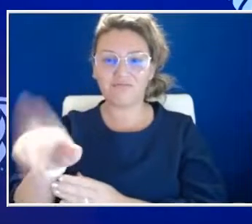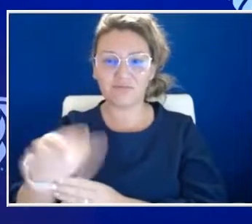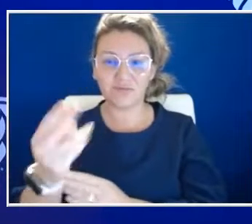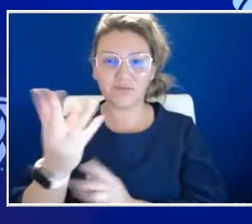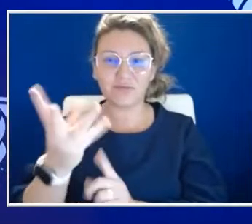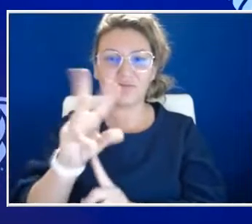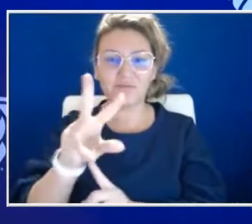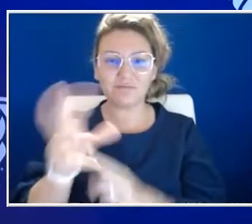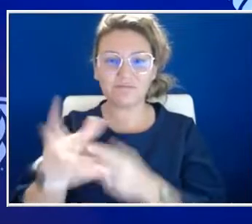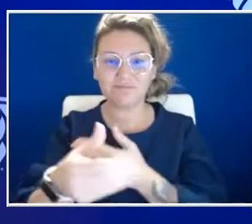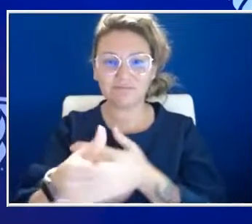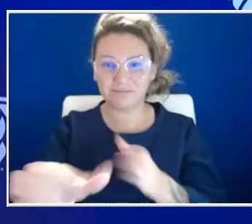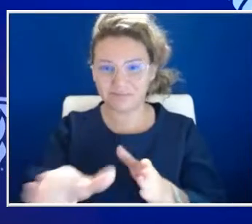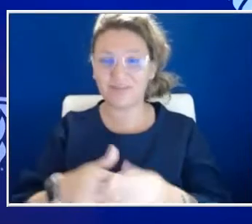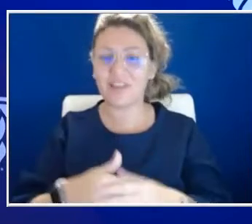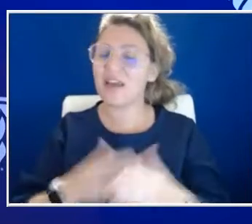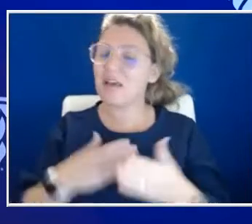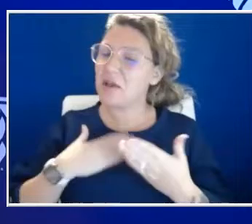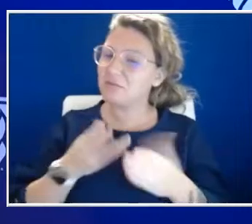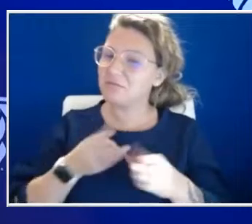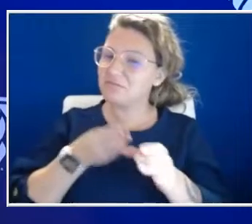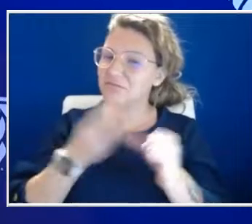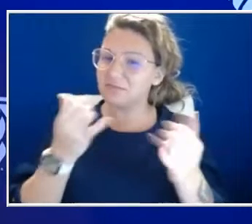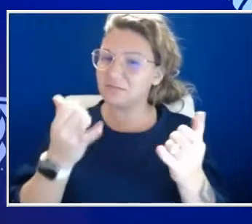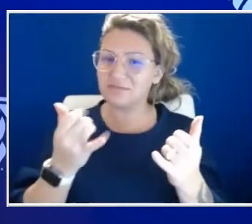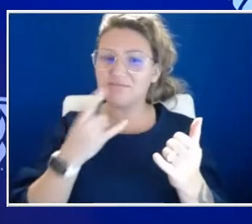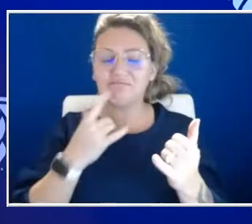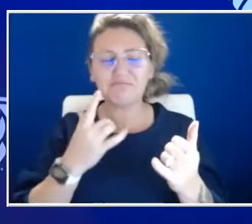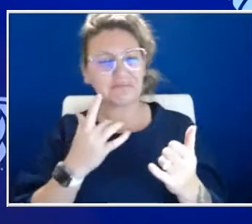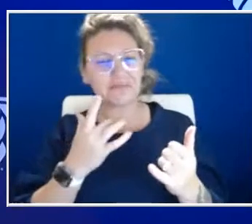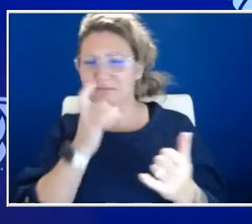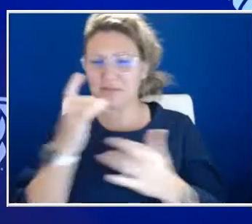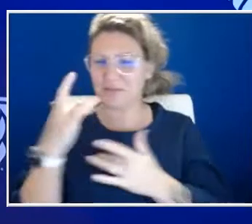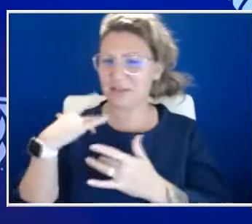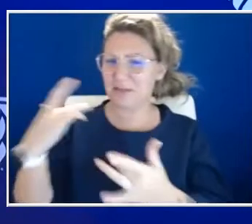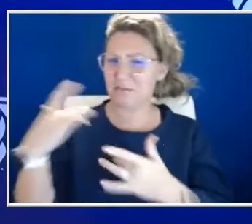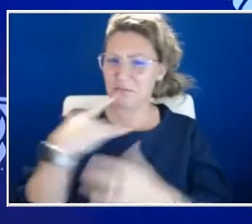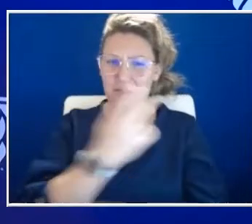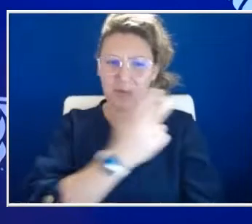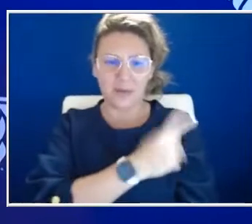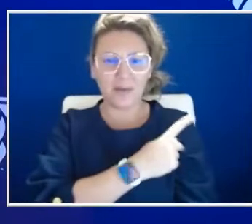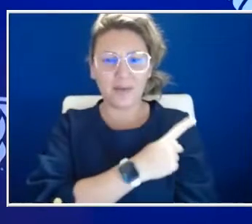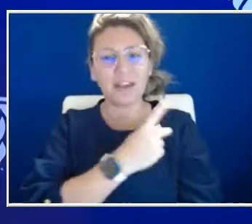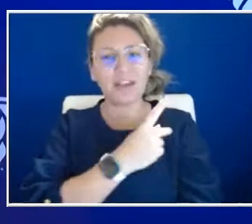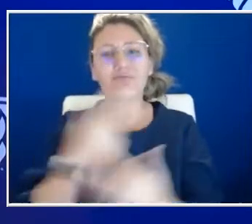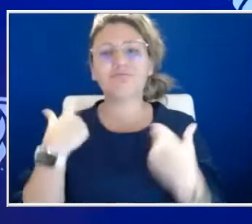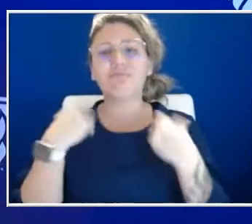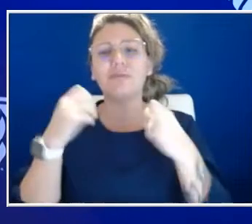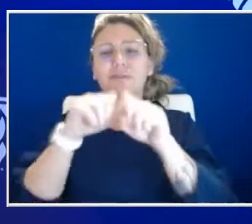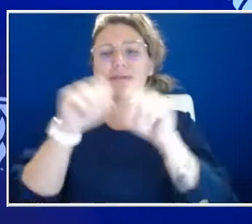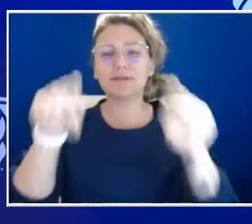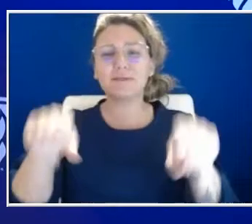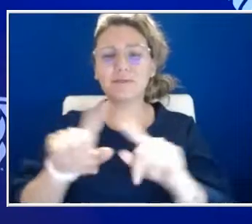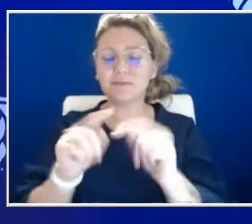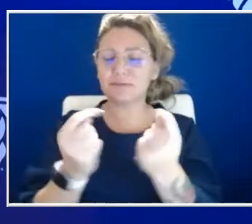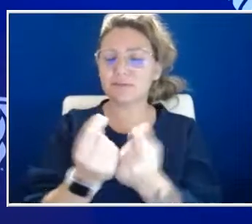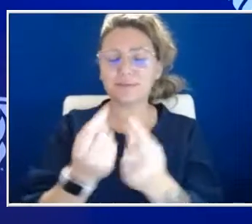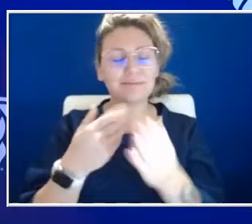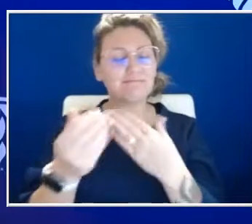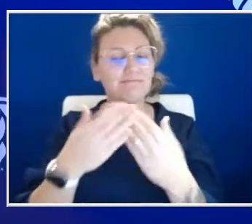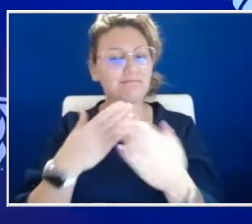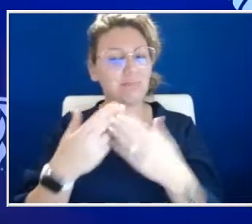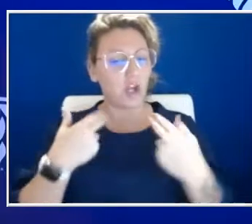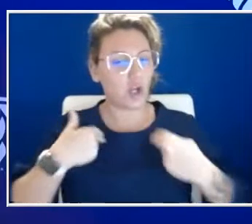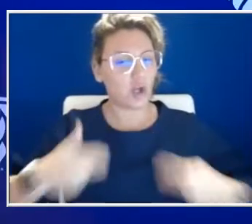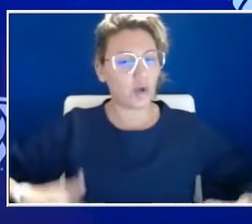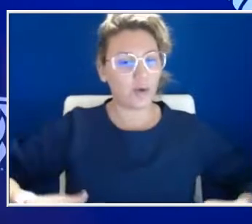us today. It was an unusual patient for our health system team, but whether a human patient or a primate, this expert